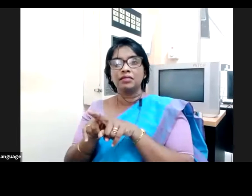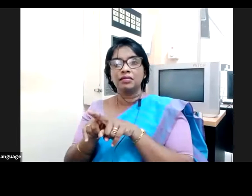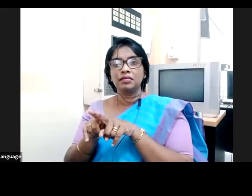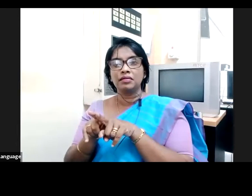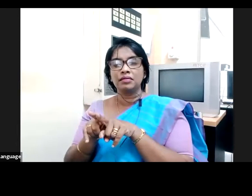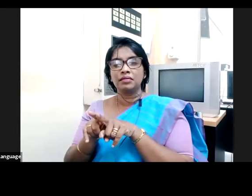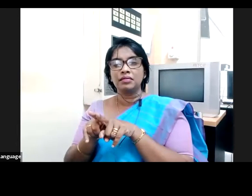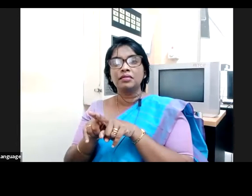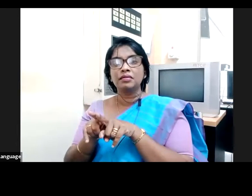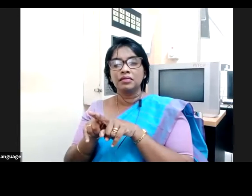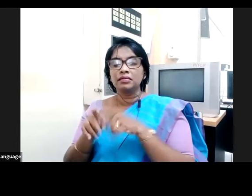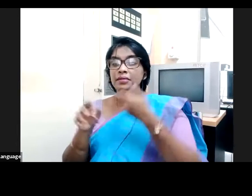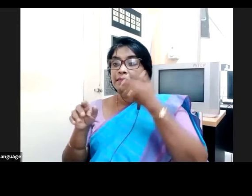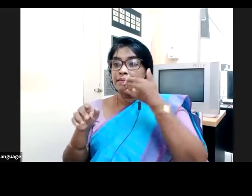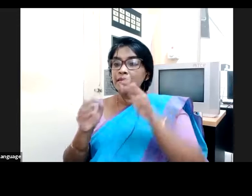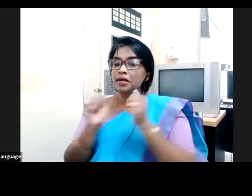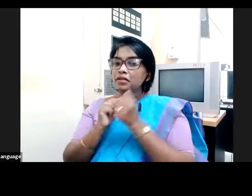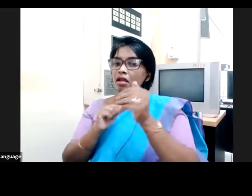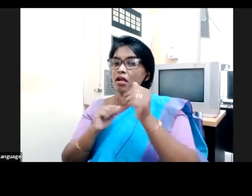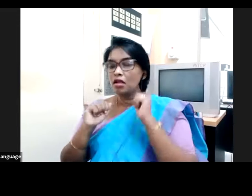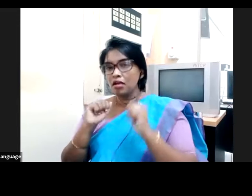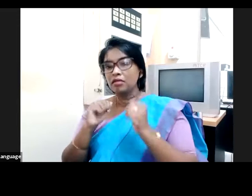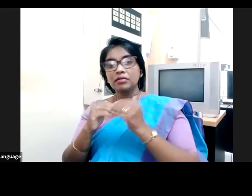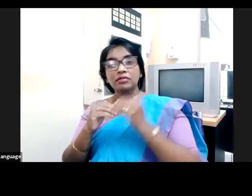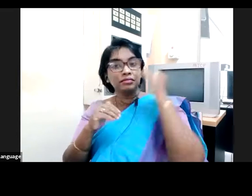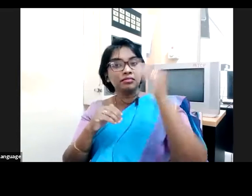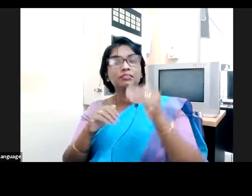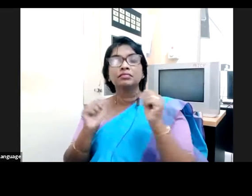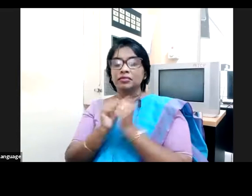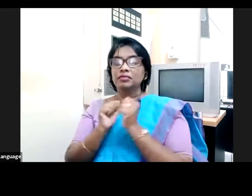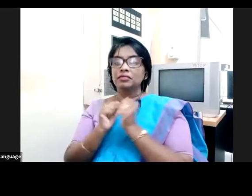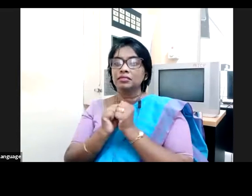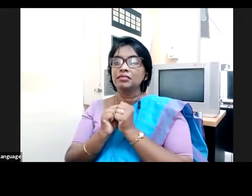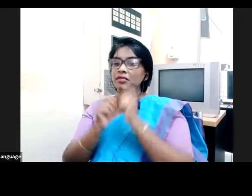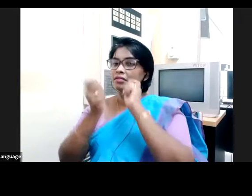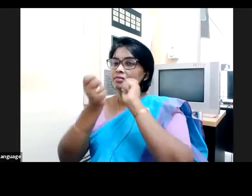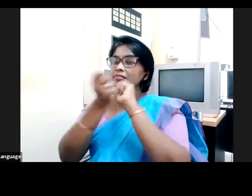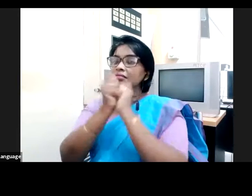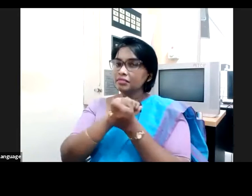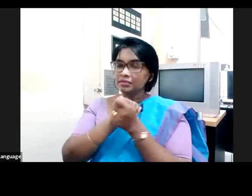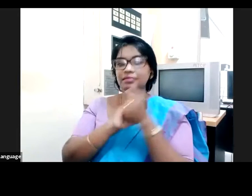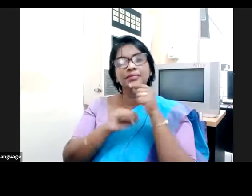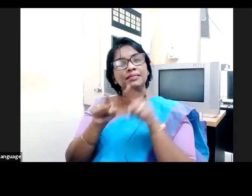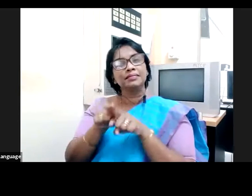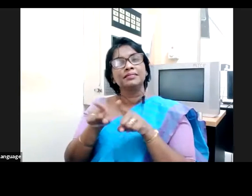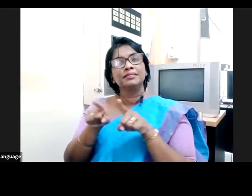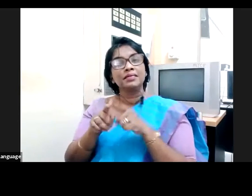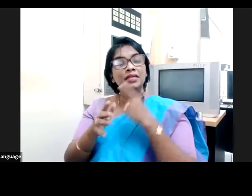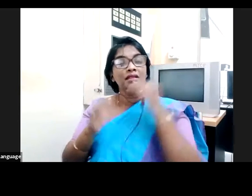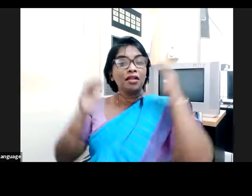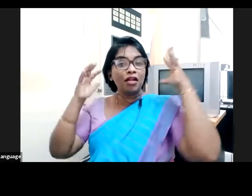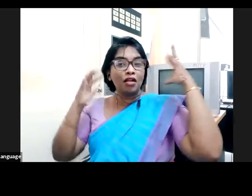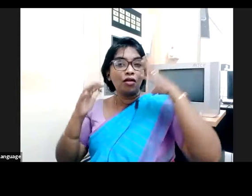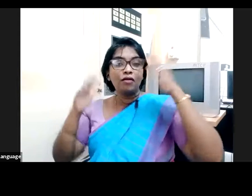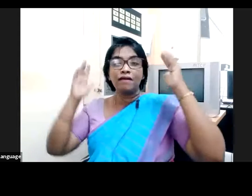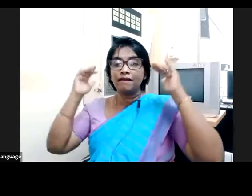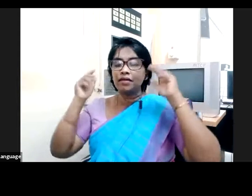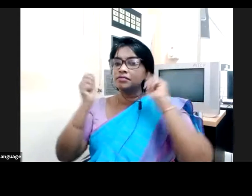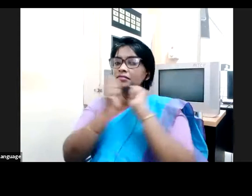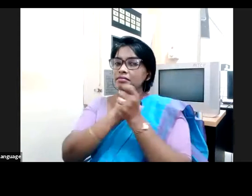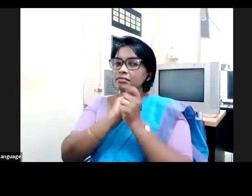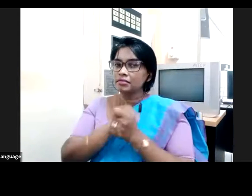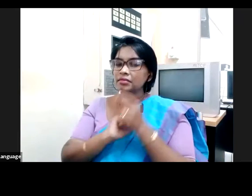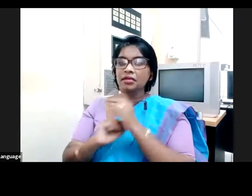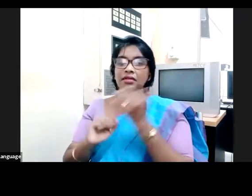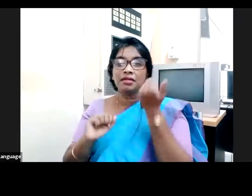future, these revolutions that I'm talking about, in addressing climate change and addressing the pandemic, this is important. The